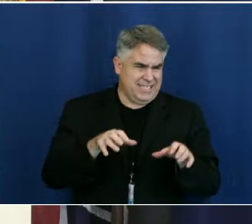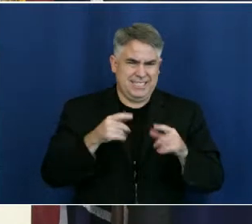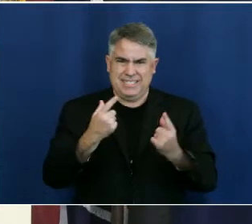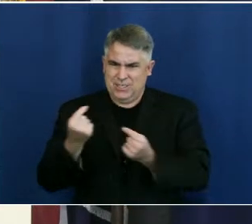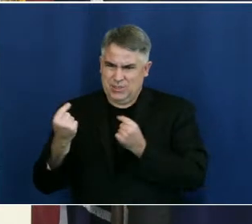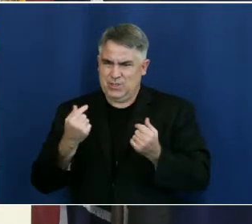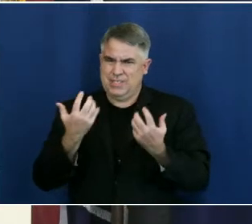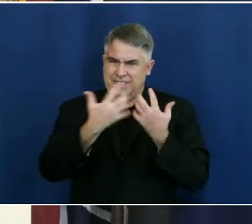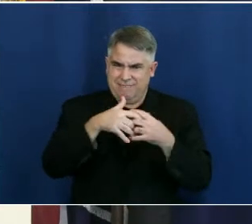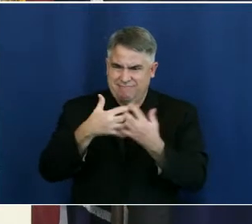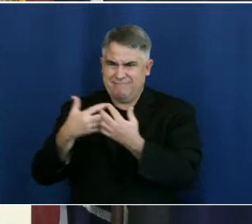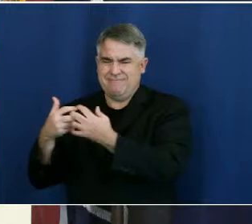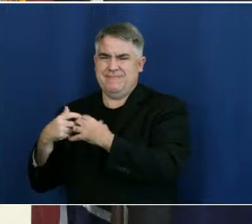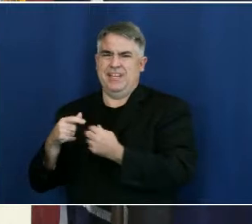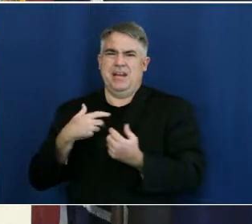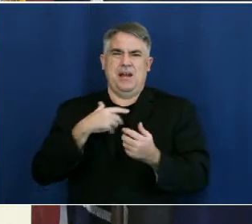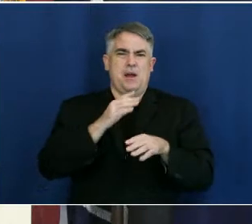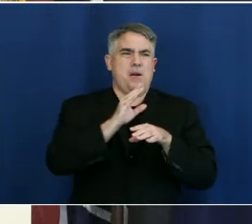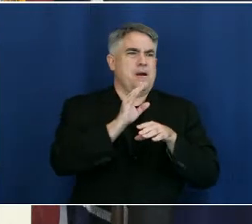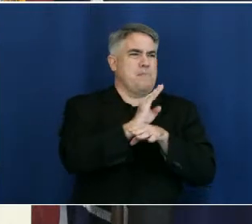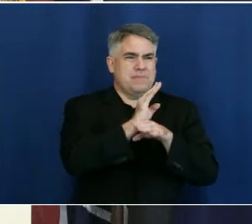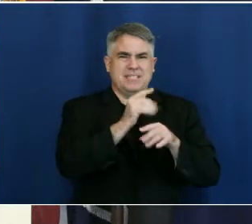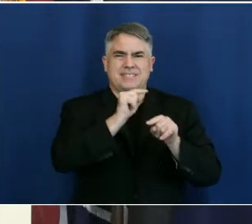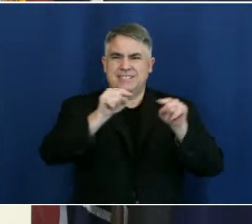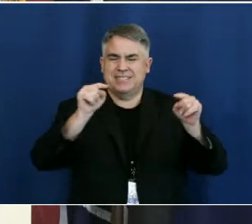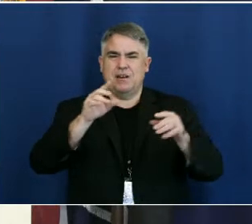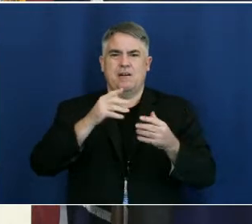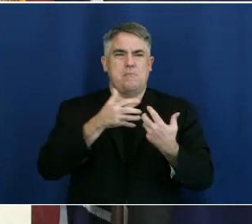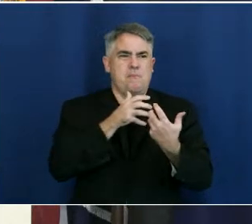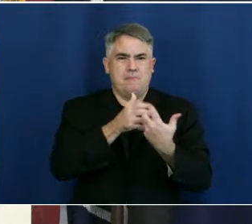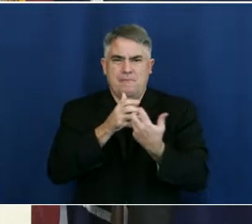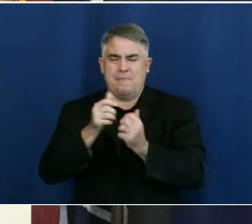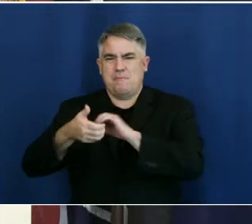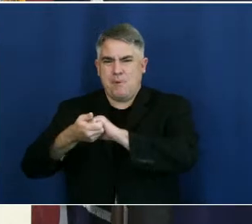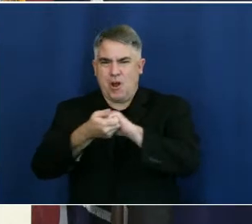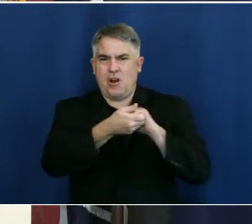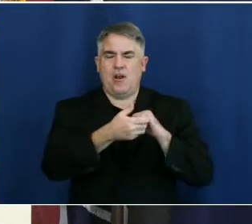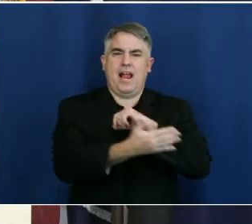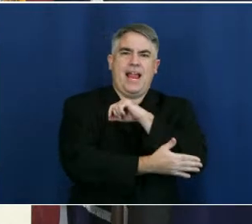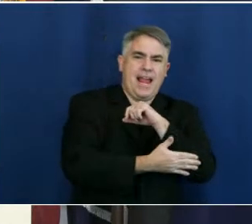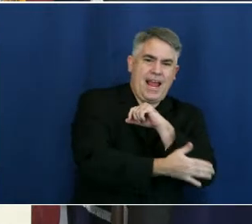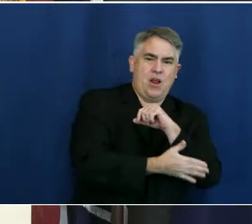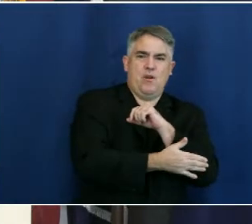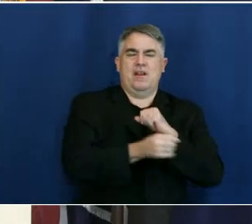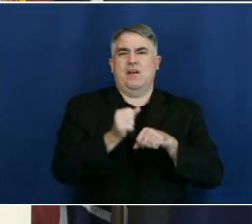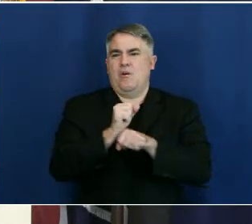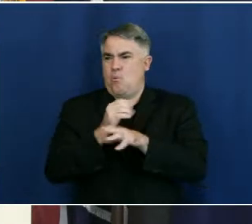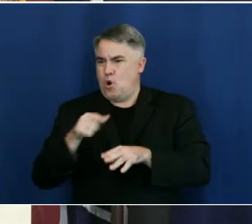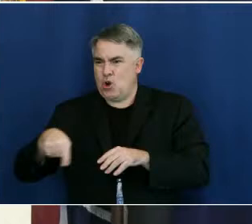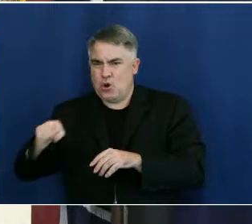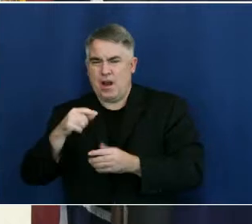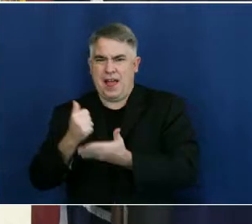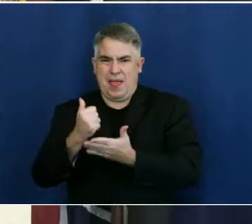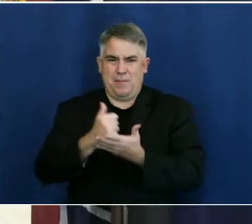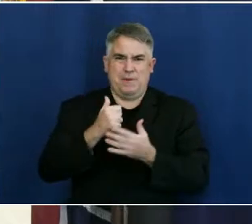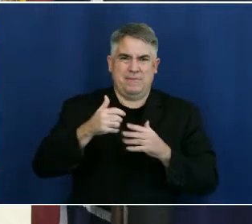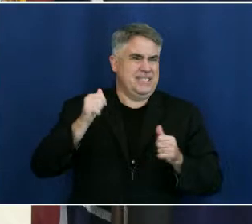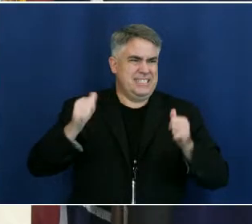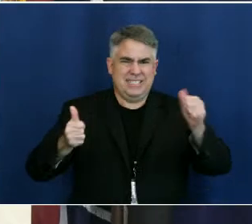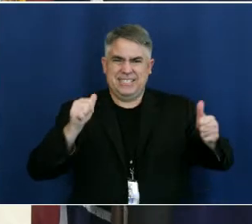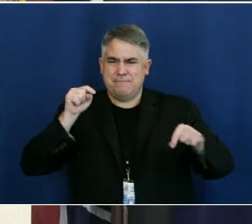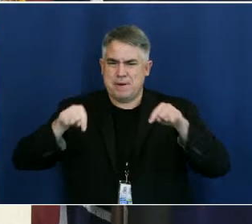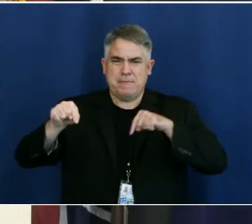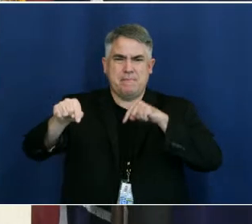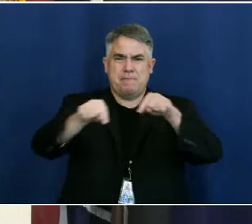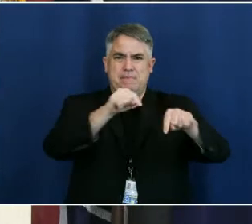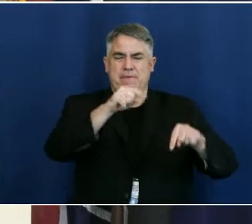health systems, county workers that have moved heaven and earth to stand these sites up rapidly, and the public that has been patient as